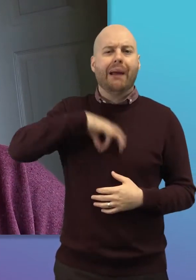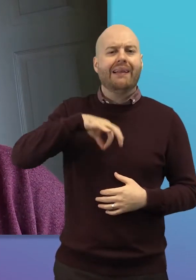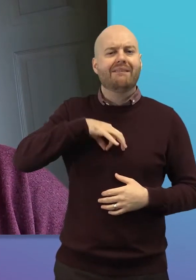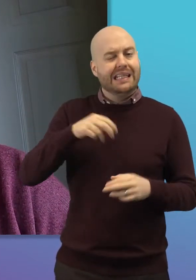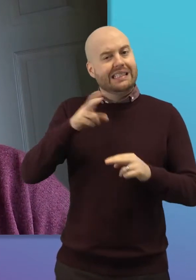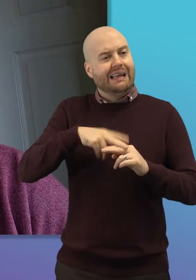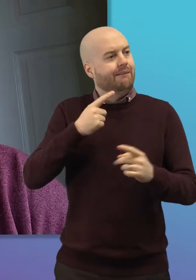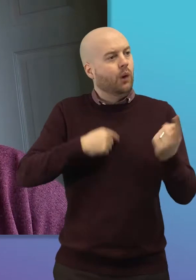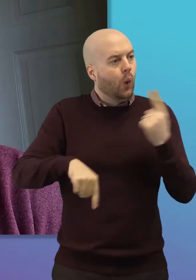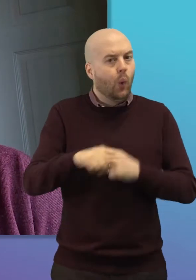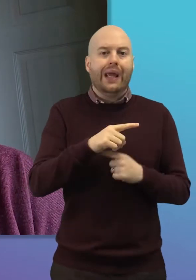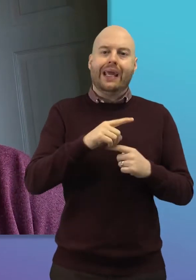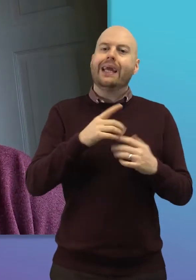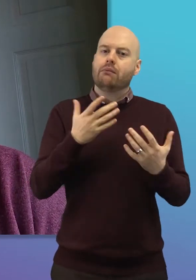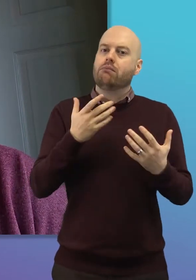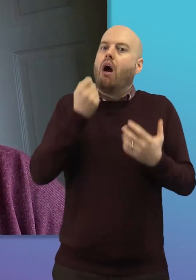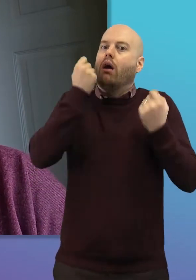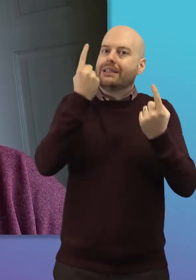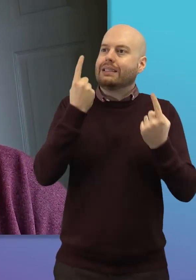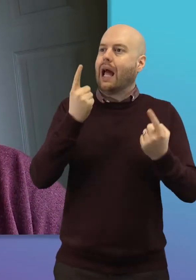and kindness for ourselves and others.